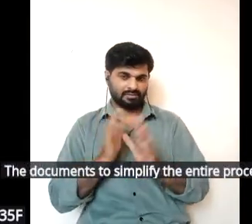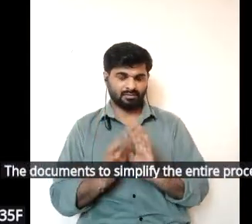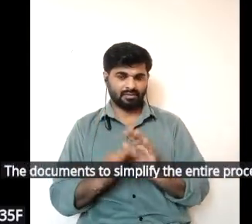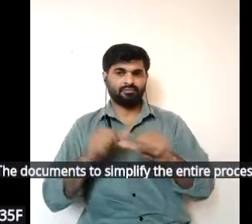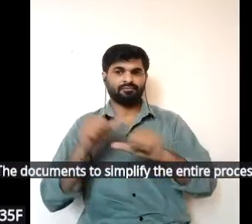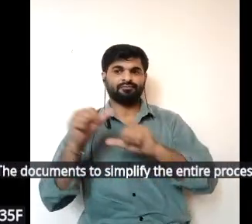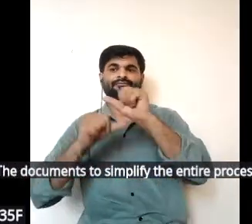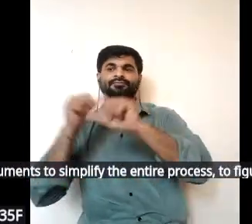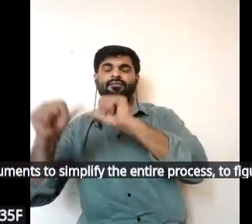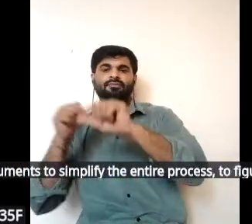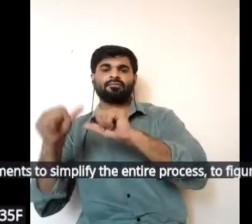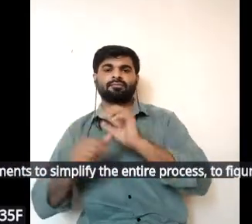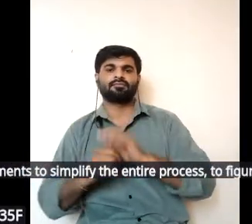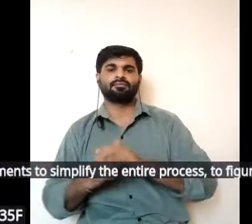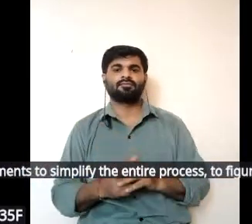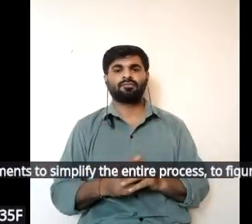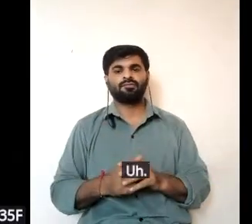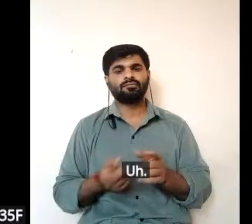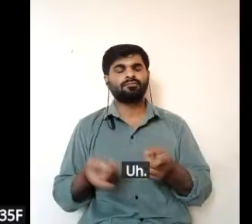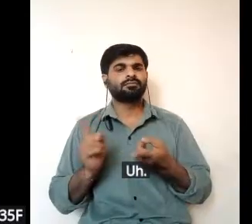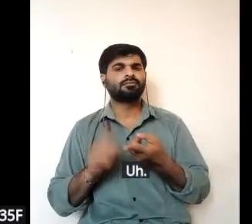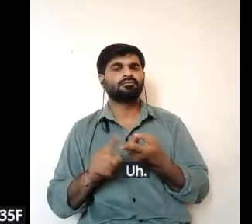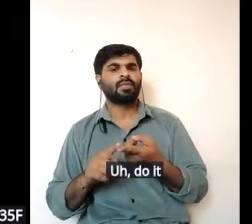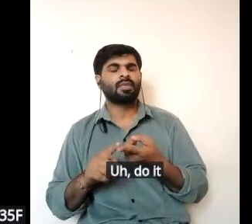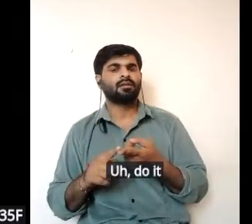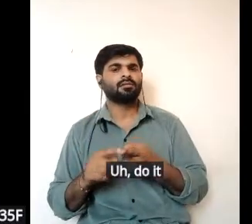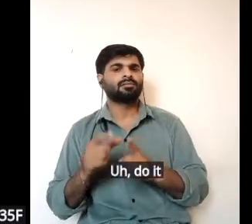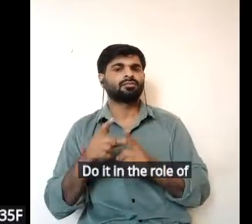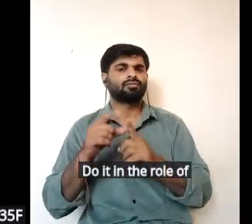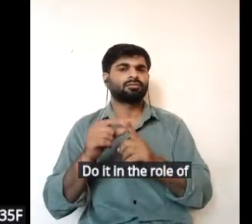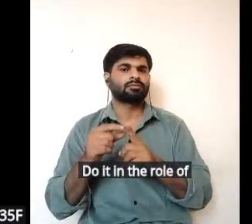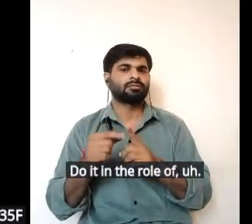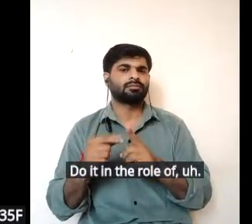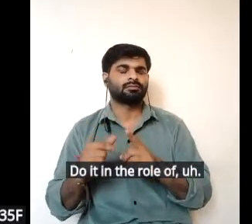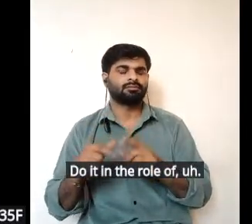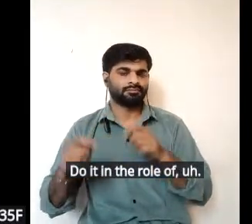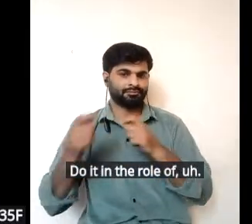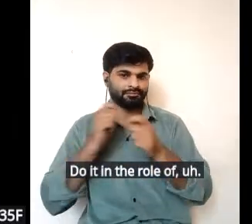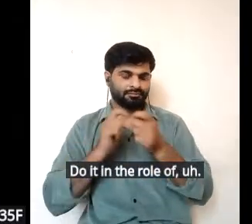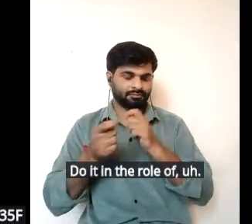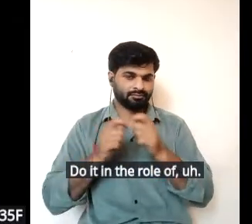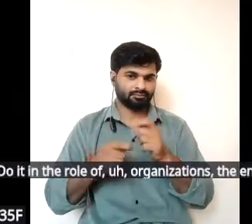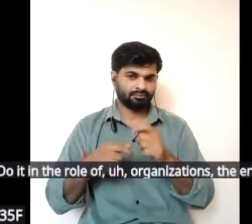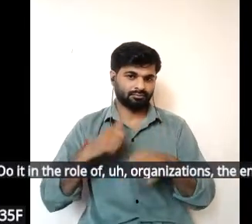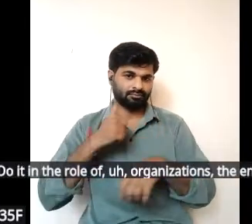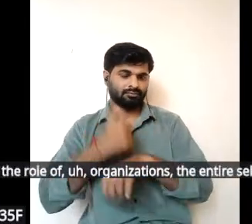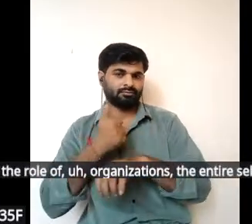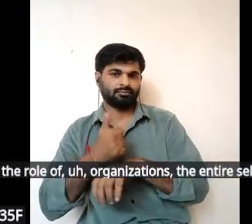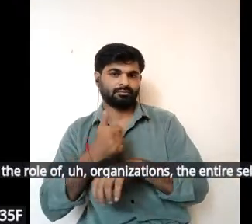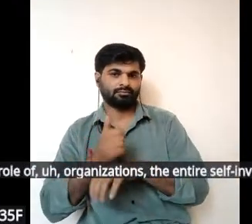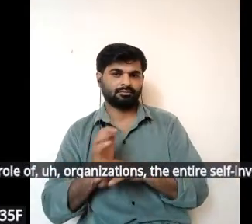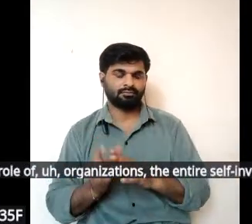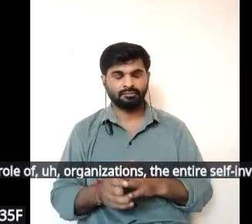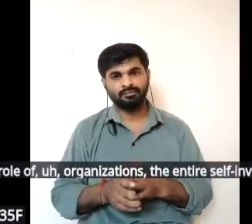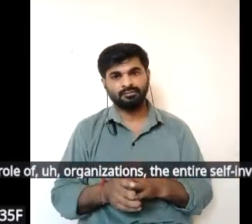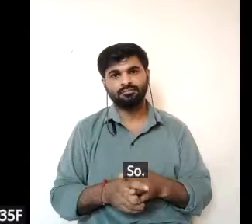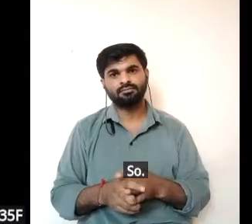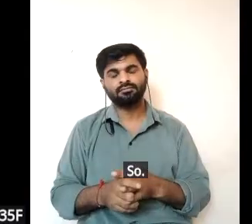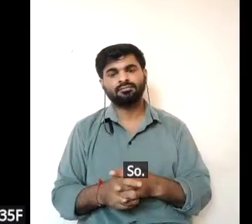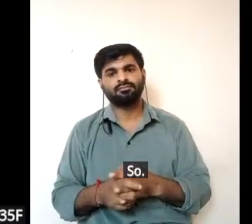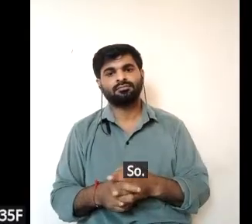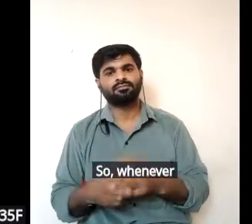figure out how to do it, the role of organizations, the entire self-enumeration process. So